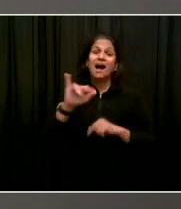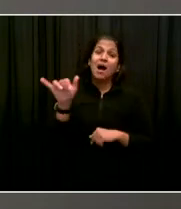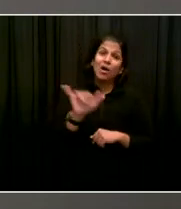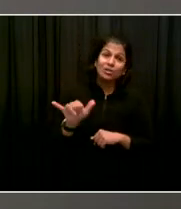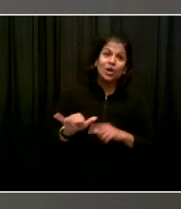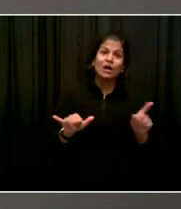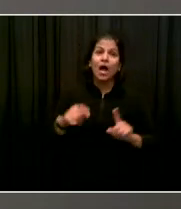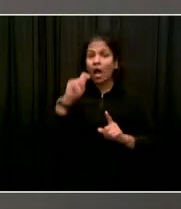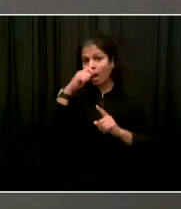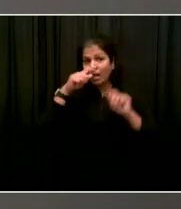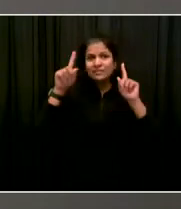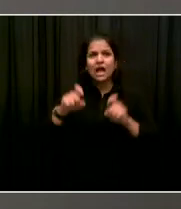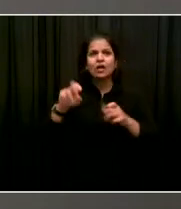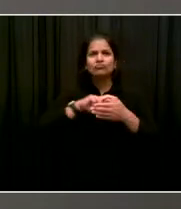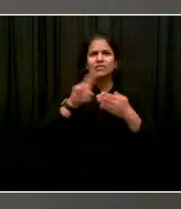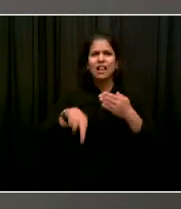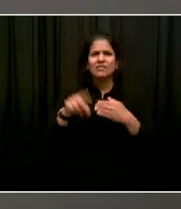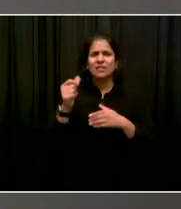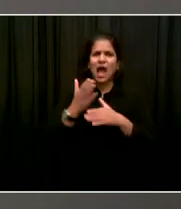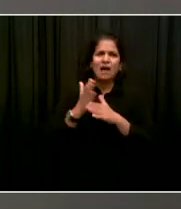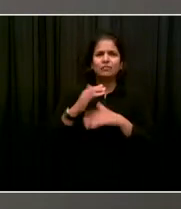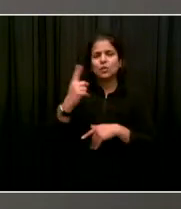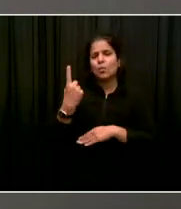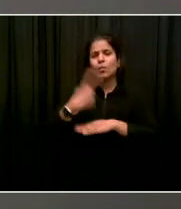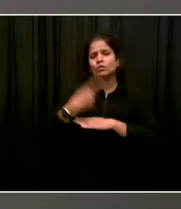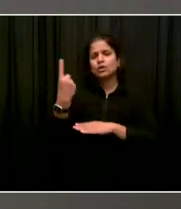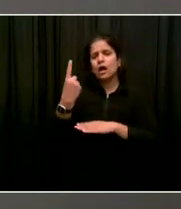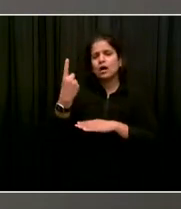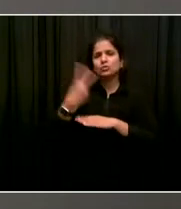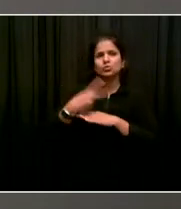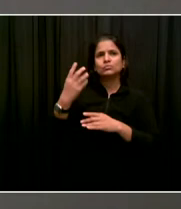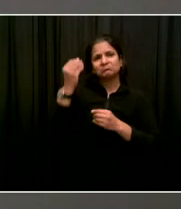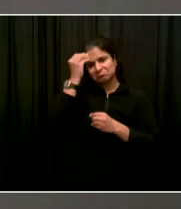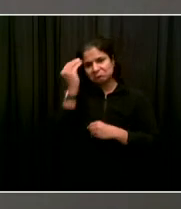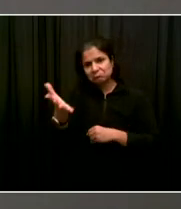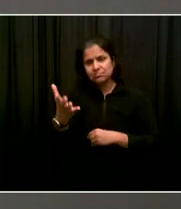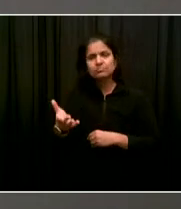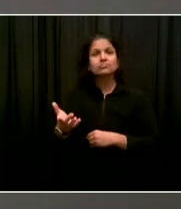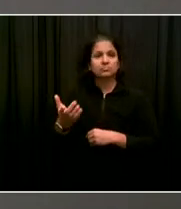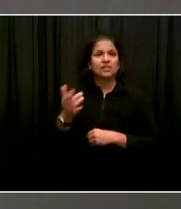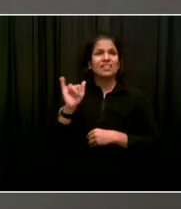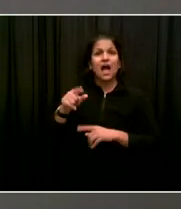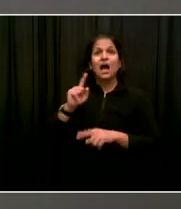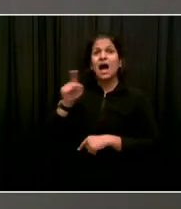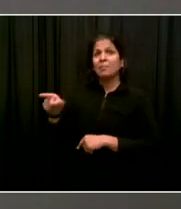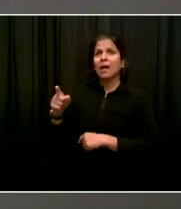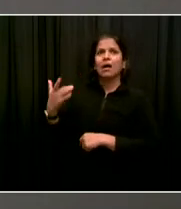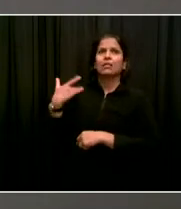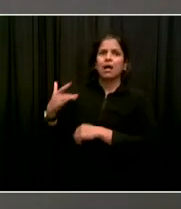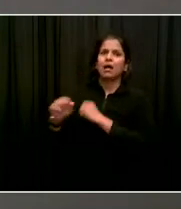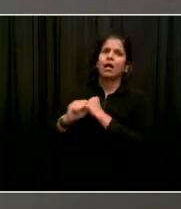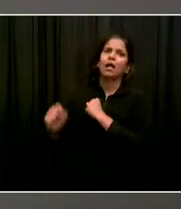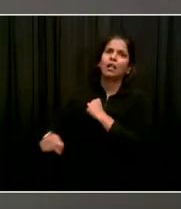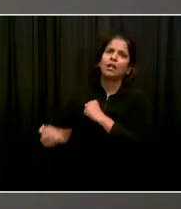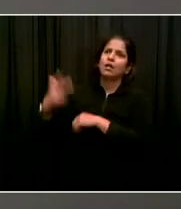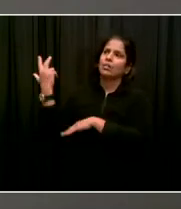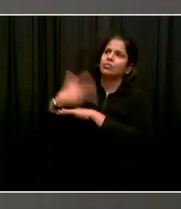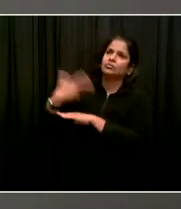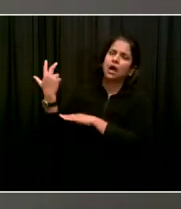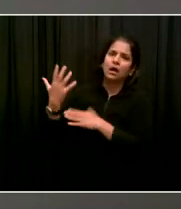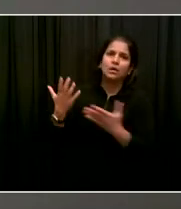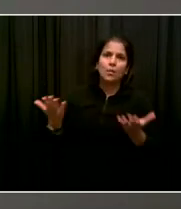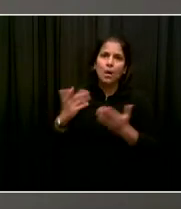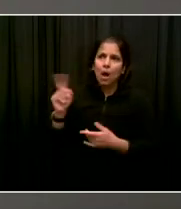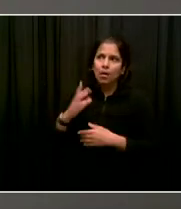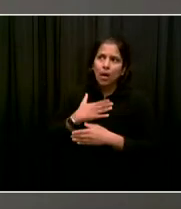get results to people on average in 24 hours. Obviously, no matter how short the wait time is, if you're not